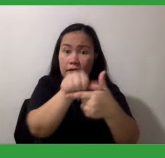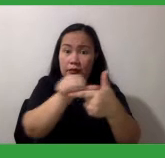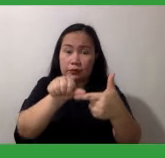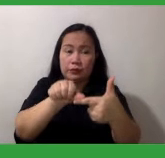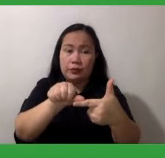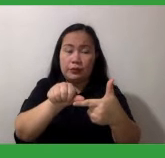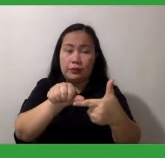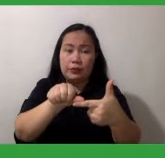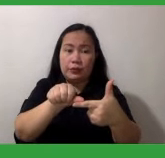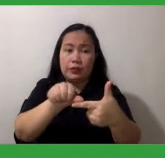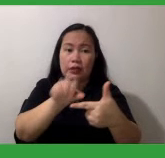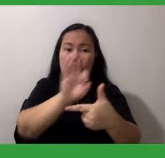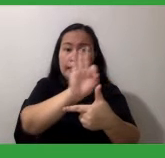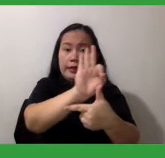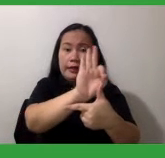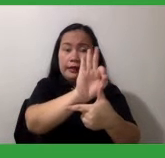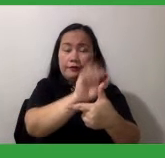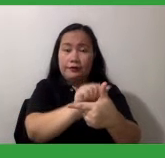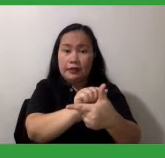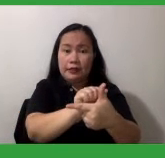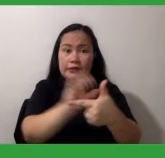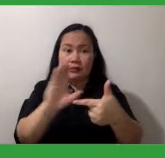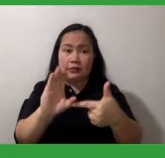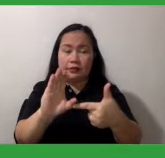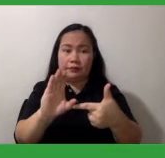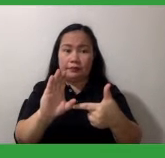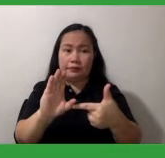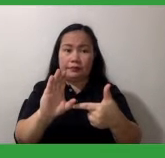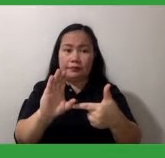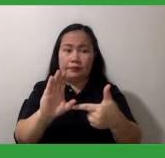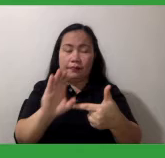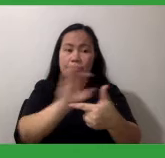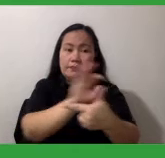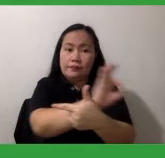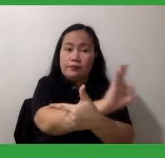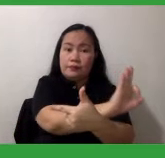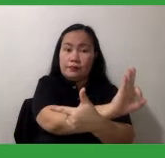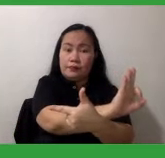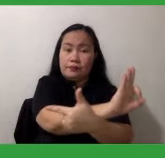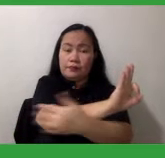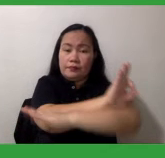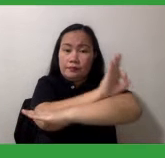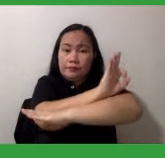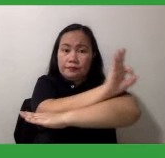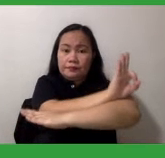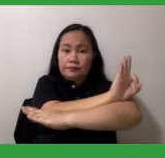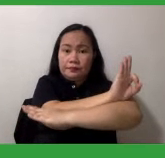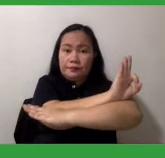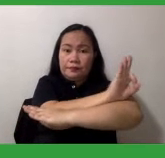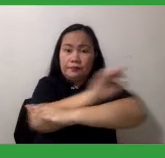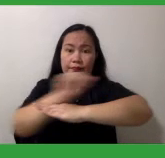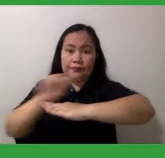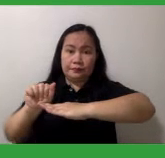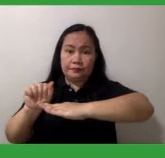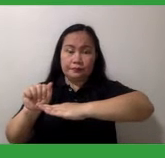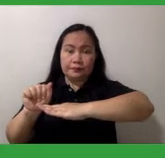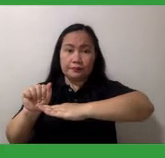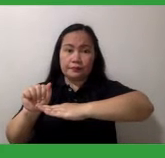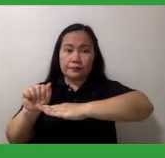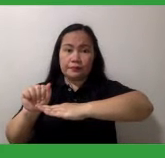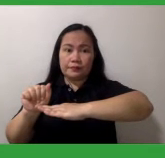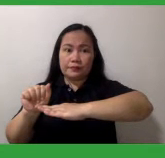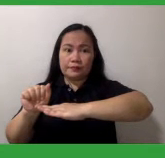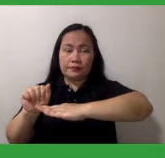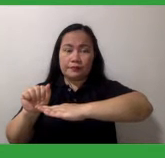since ito yung 0 sa kaliwa. So simulan natin sa line AF or FA.